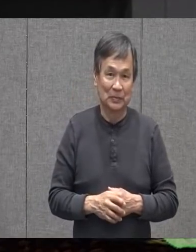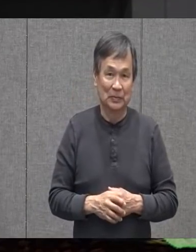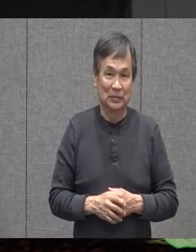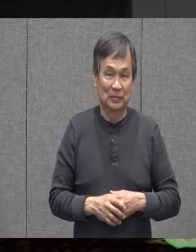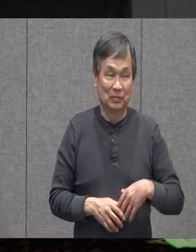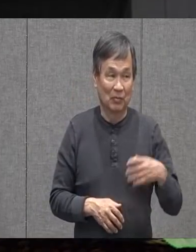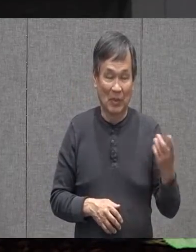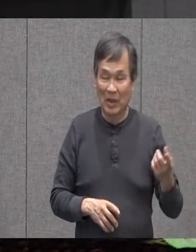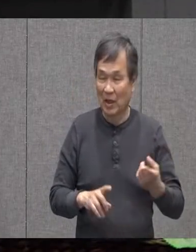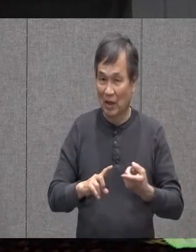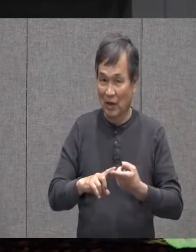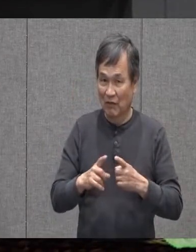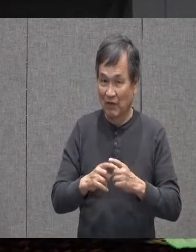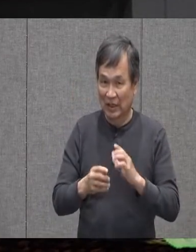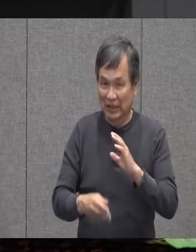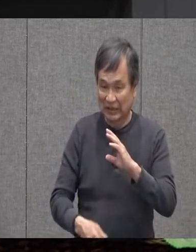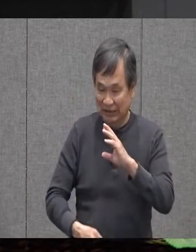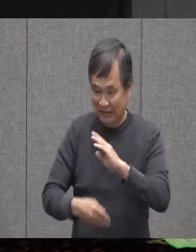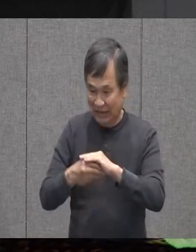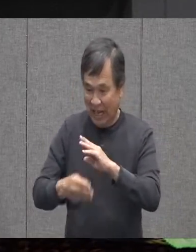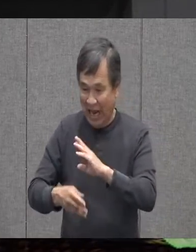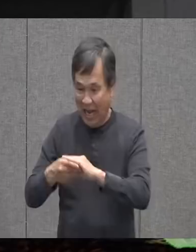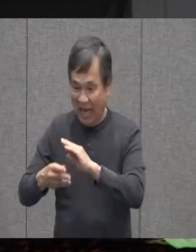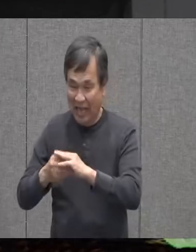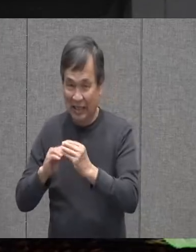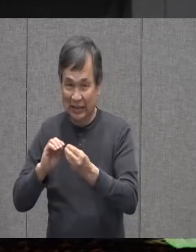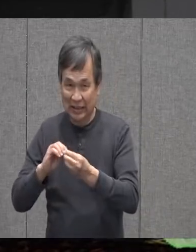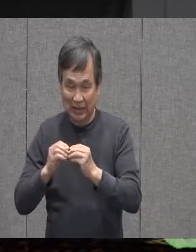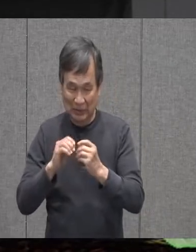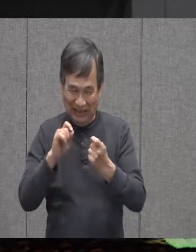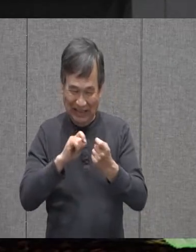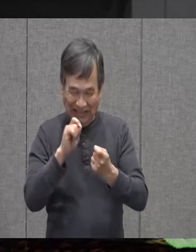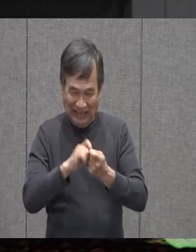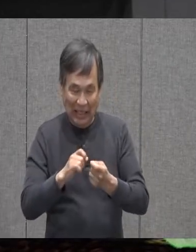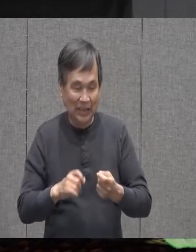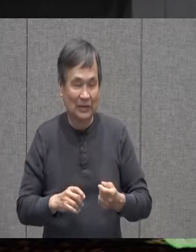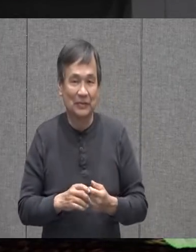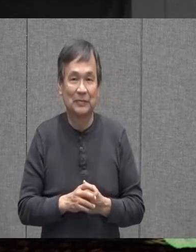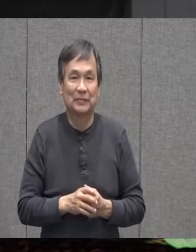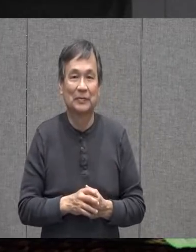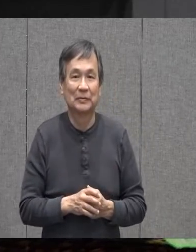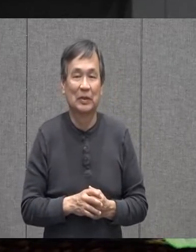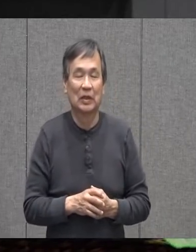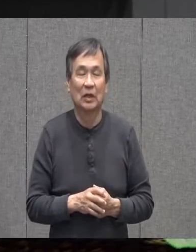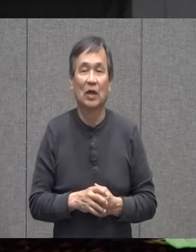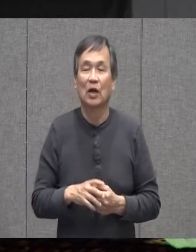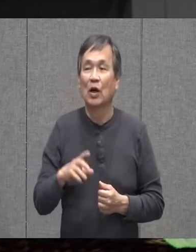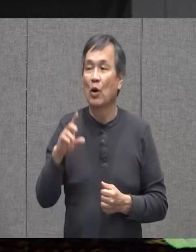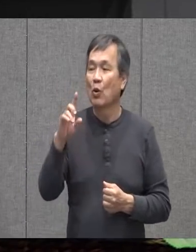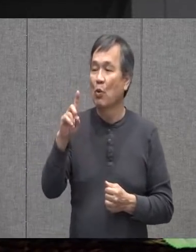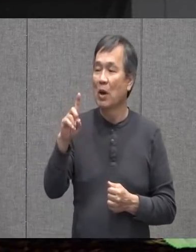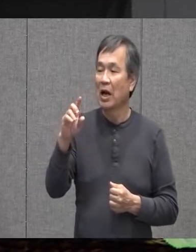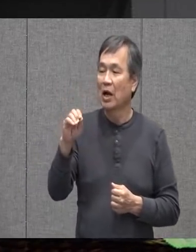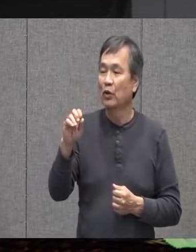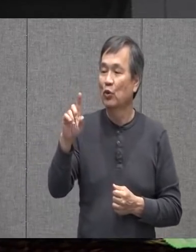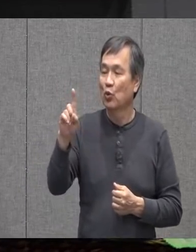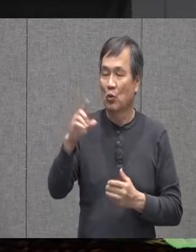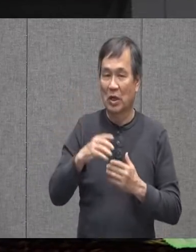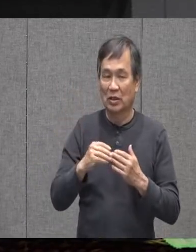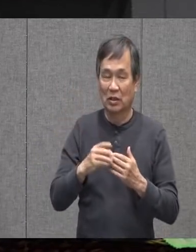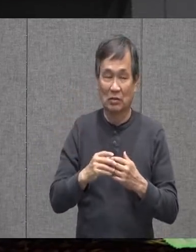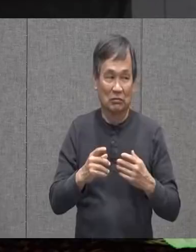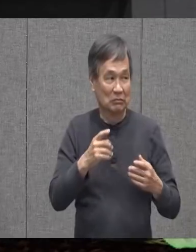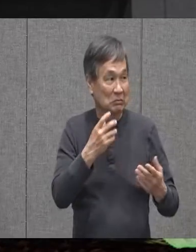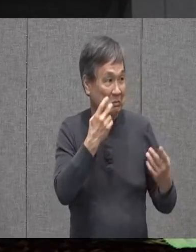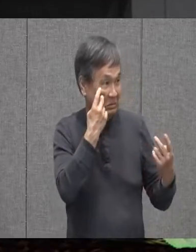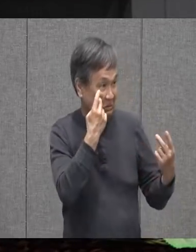His friend is adding up all those numbers to get the exact answer. I get 101. See,